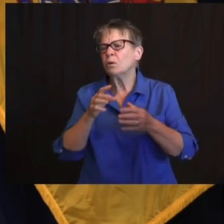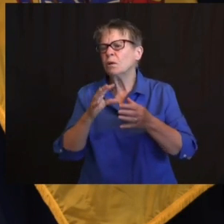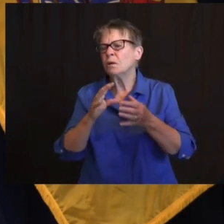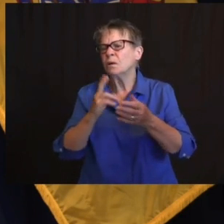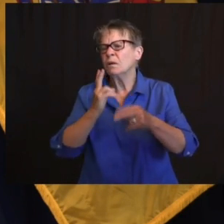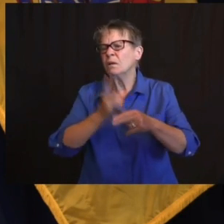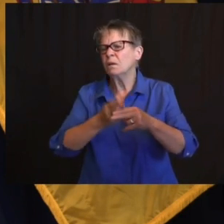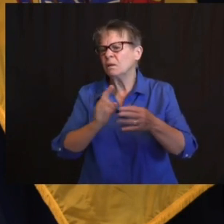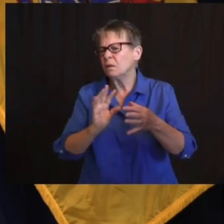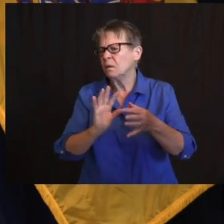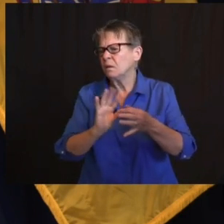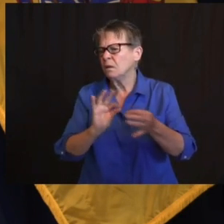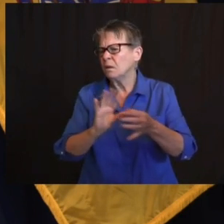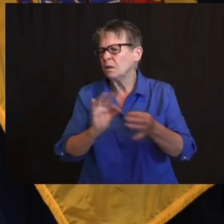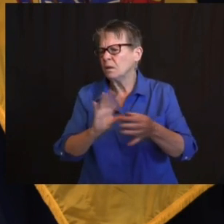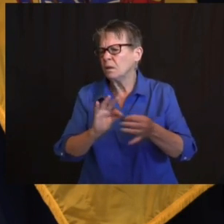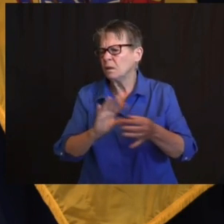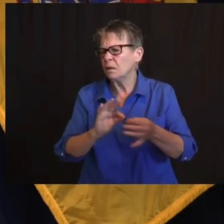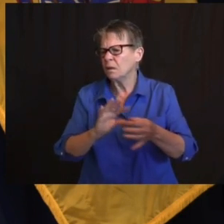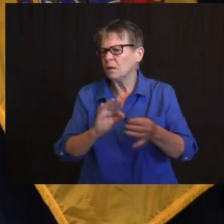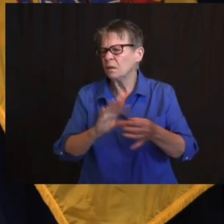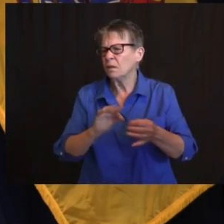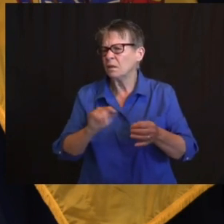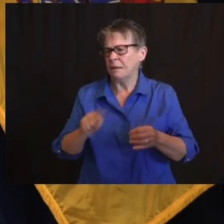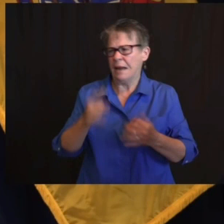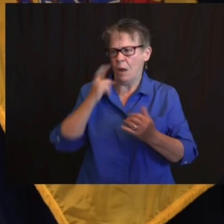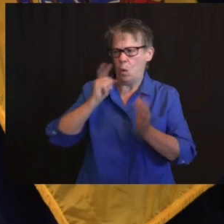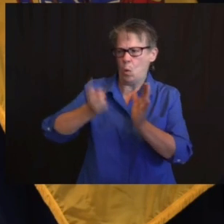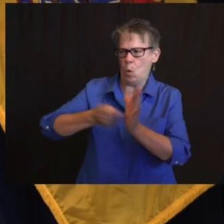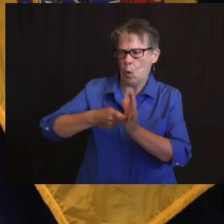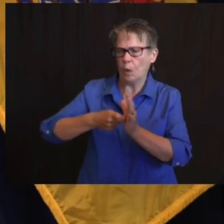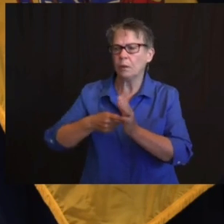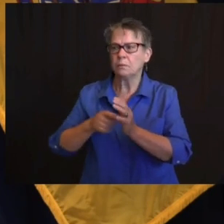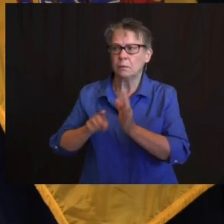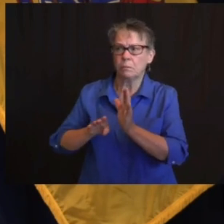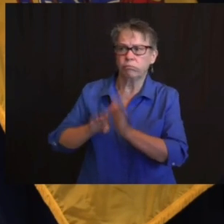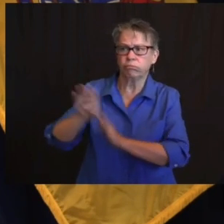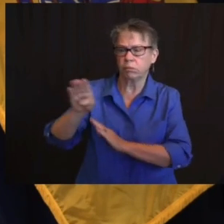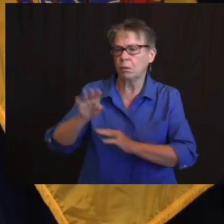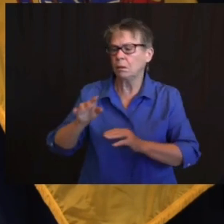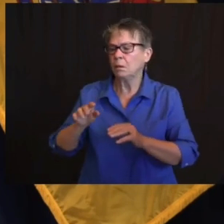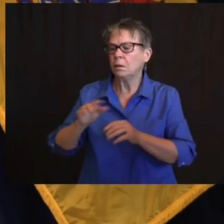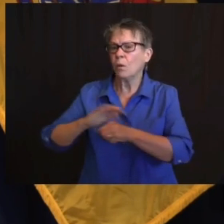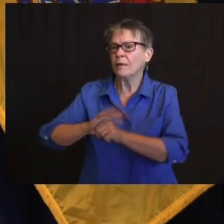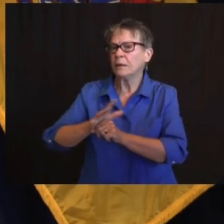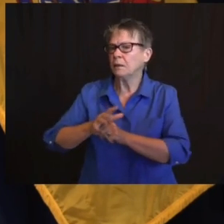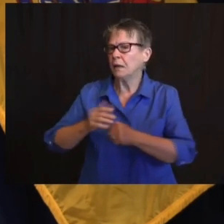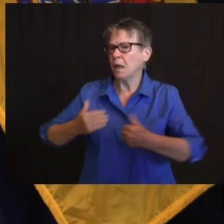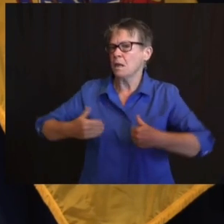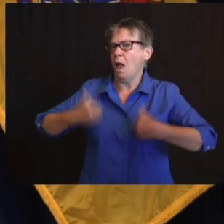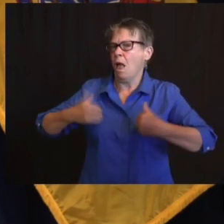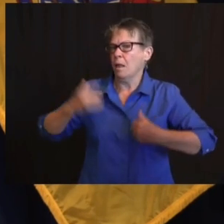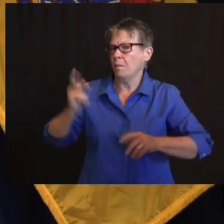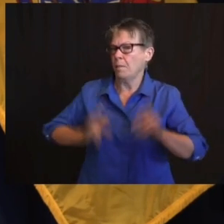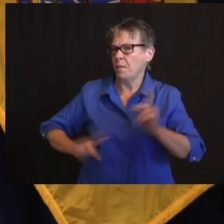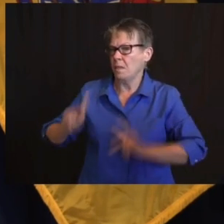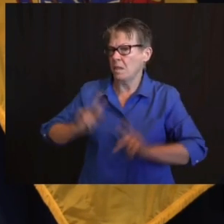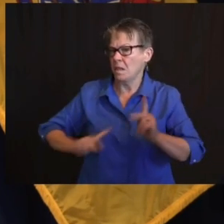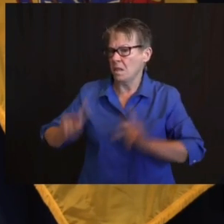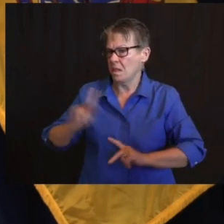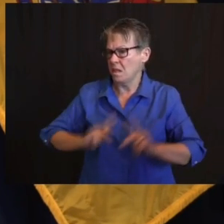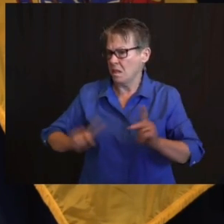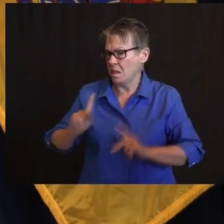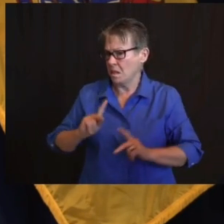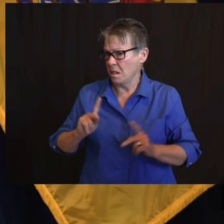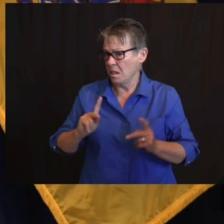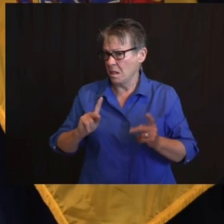coronavirus cases in younger adults, and I wonder if you think that has any connection to or is tied to participation in the George Floyd